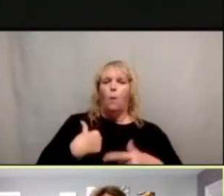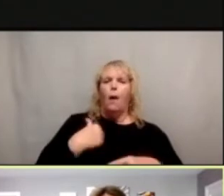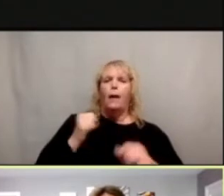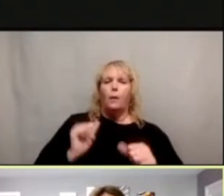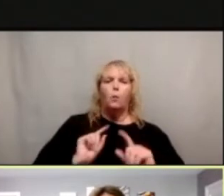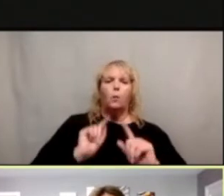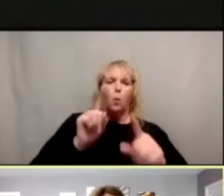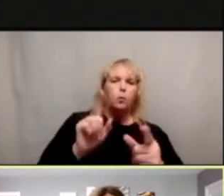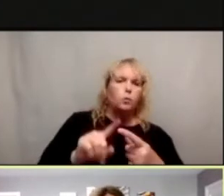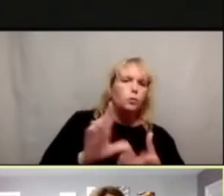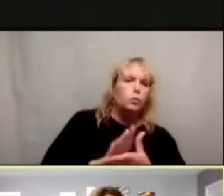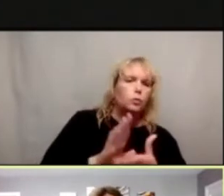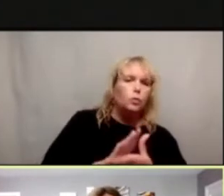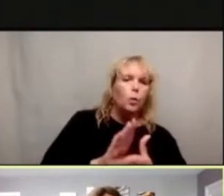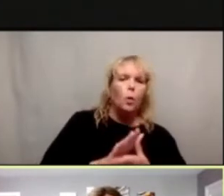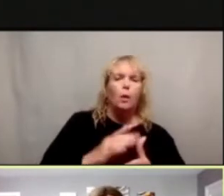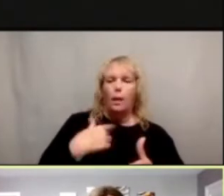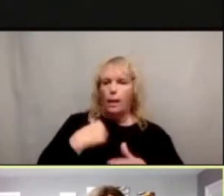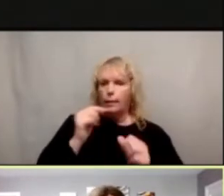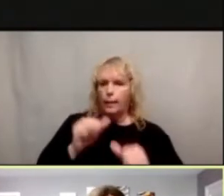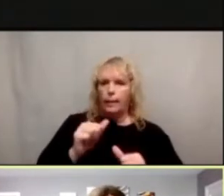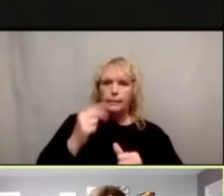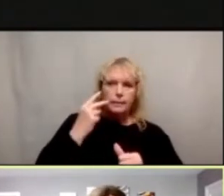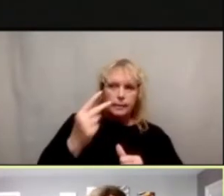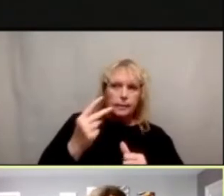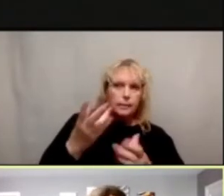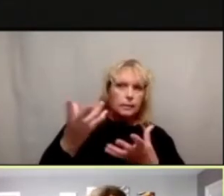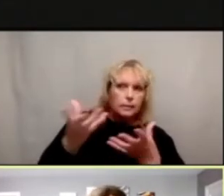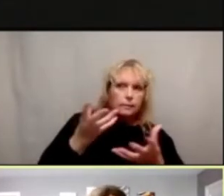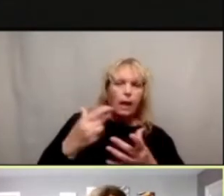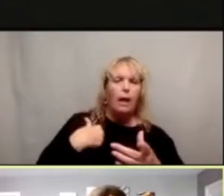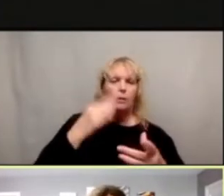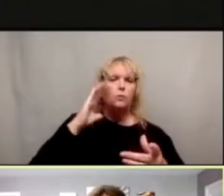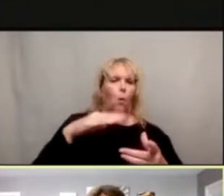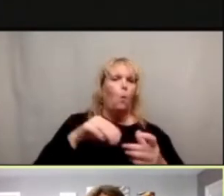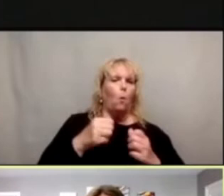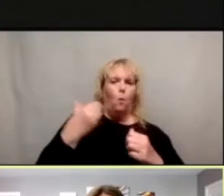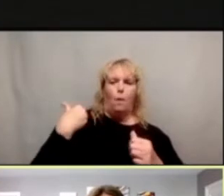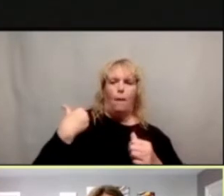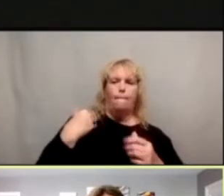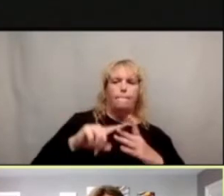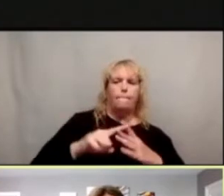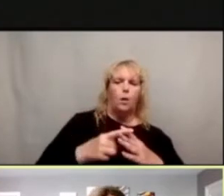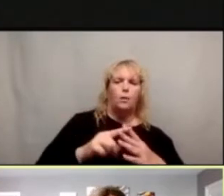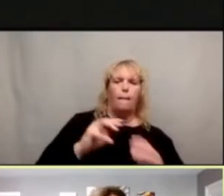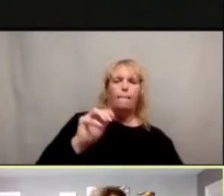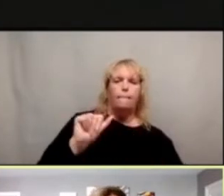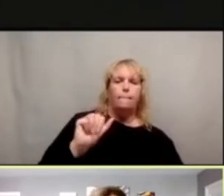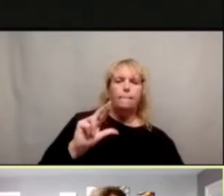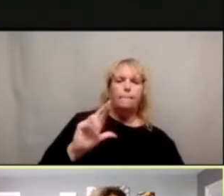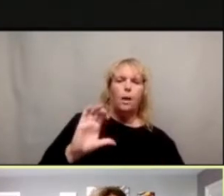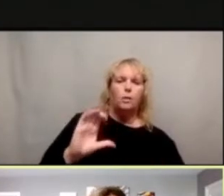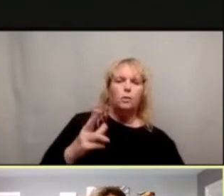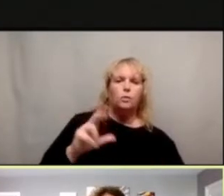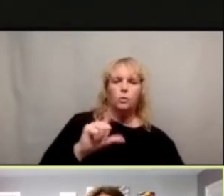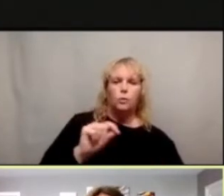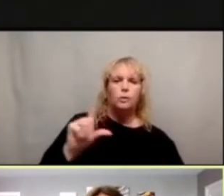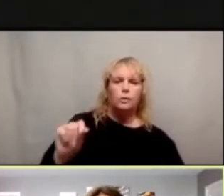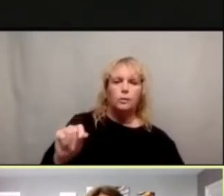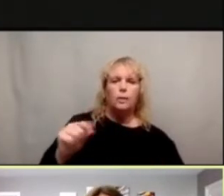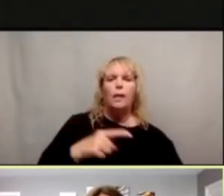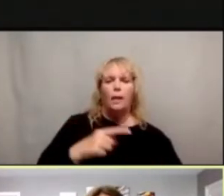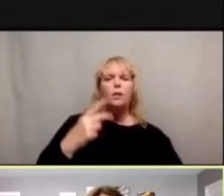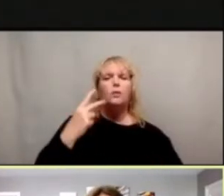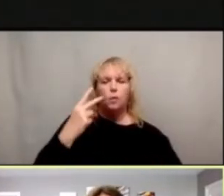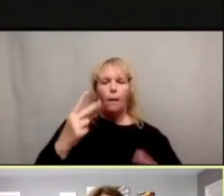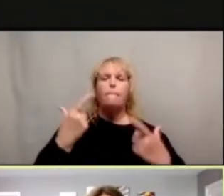reporters, those who are experiencing abuse. I know in the initial weeks back in March 2020, they saw a dramatic drop